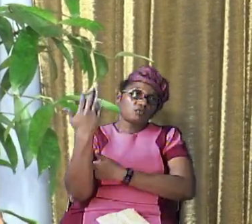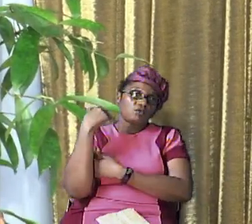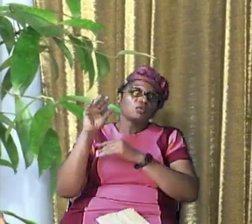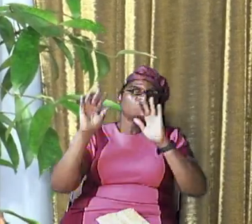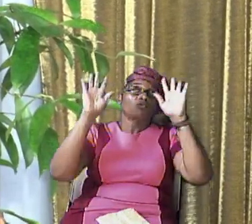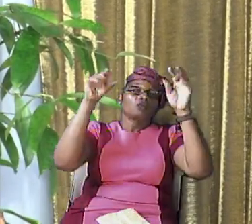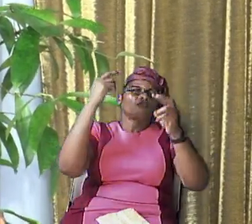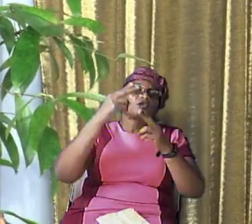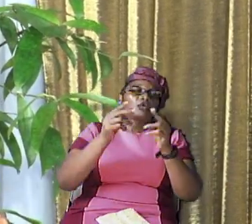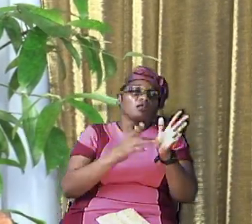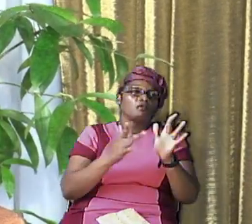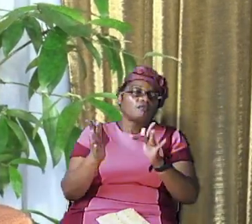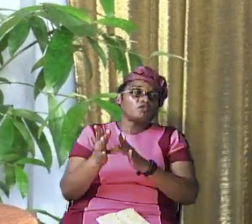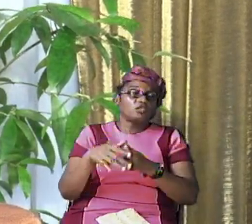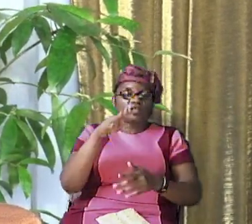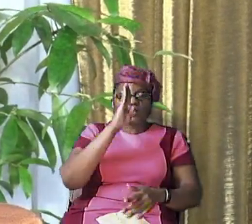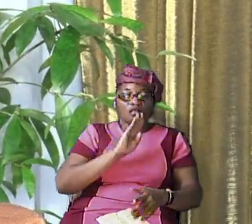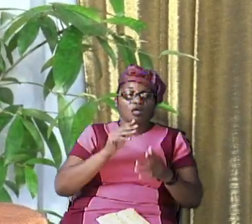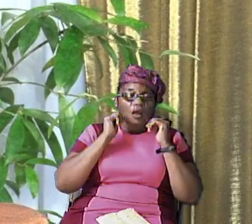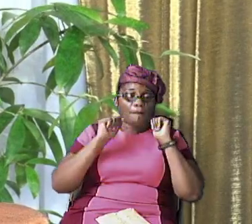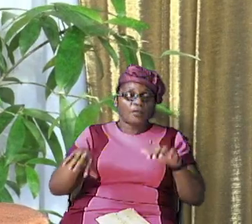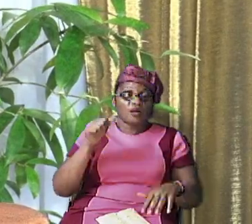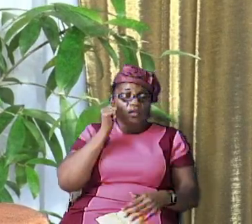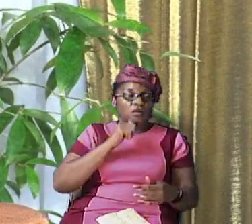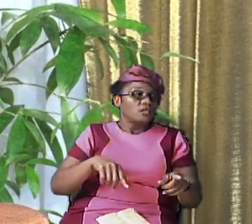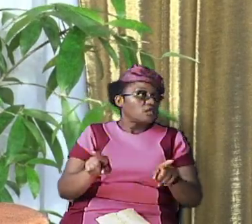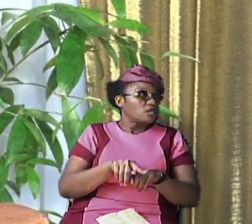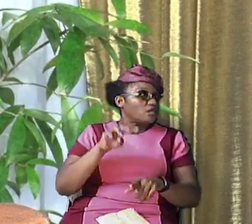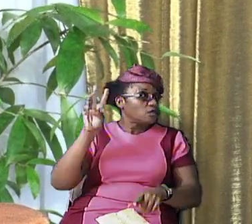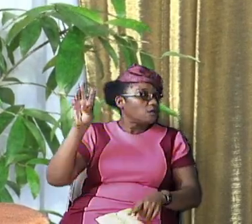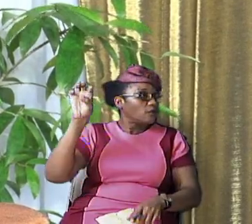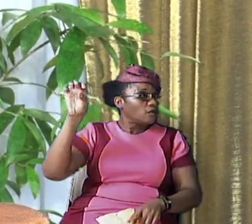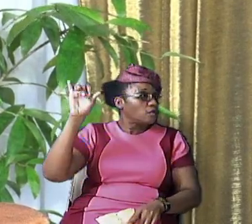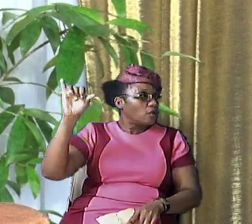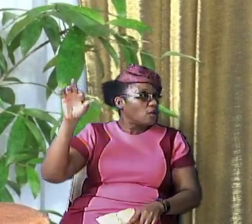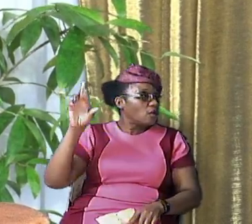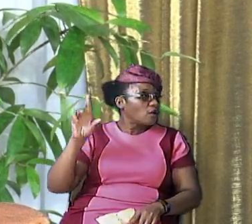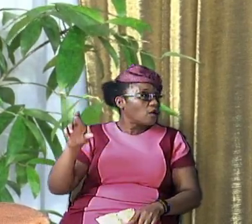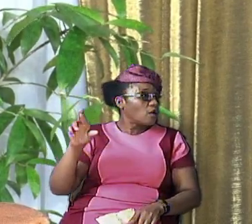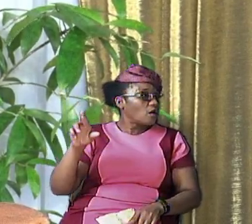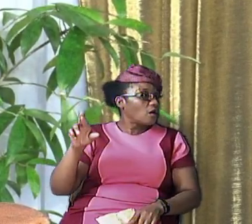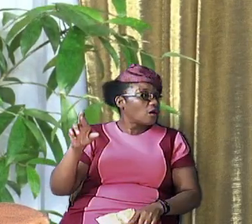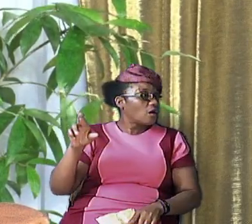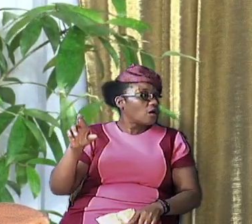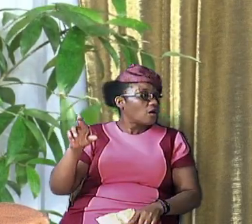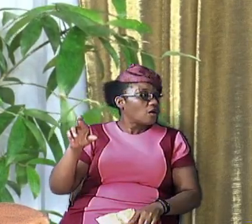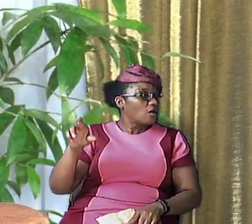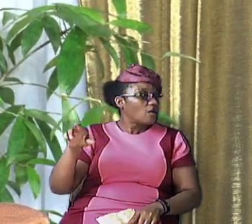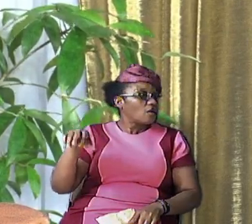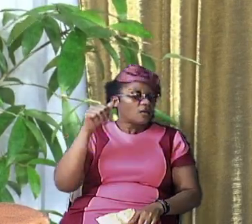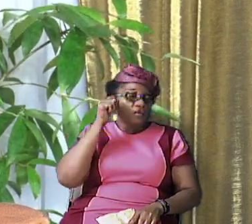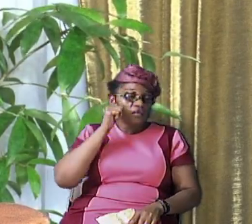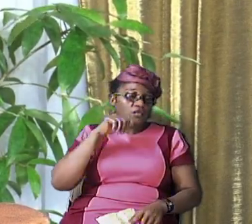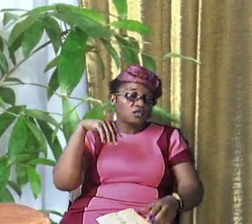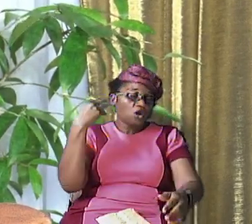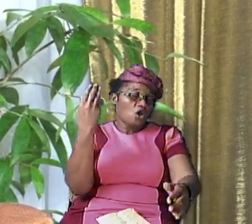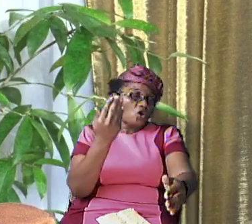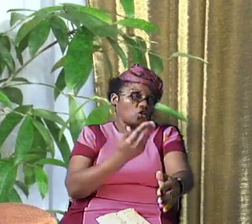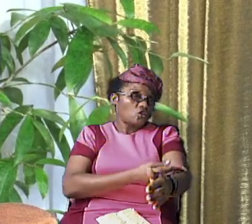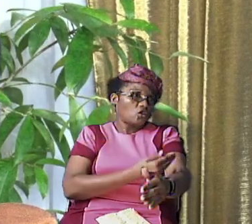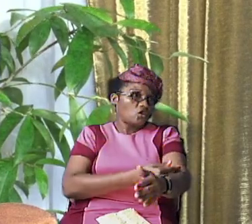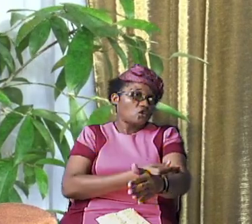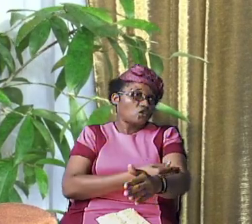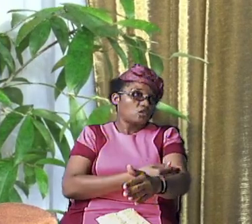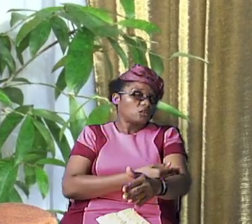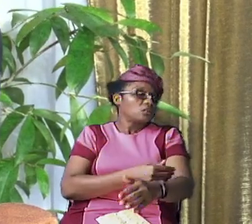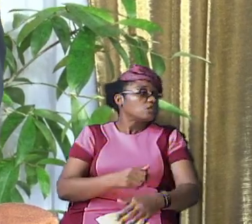of Jesus. God bless you, Sister Weir. And then along with Sister Weir is her daughter, Adriana. God bless you, Sister